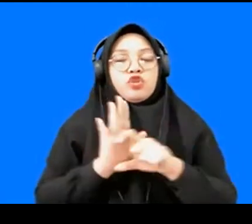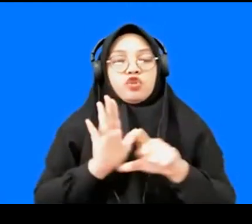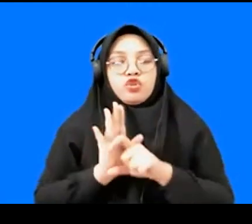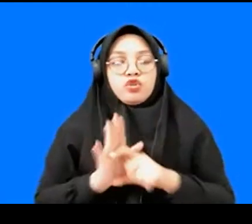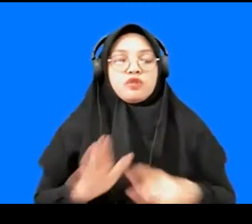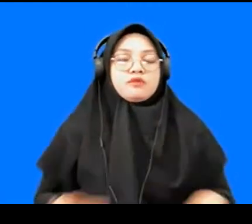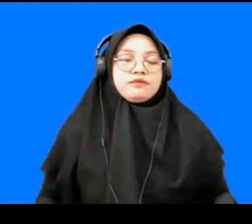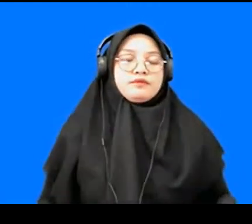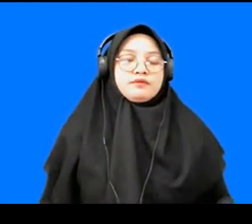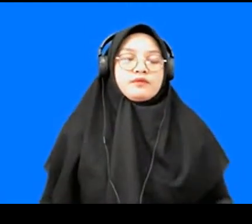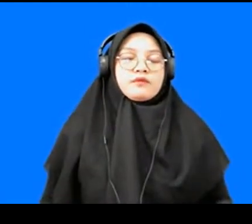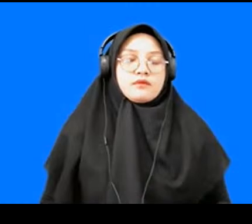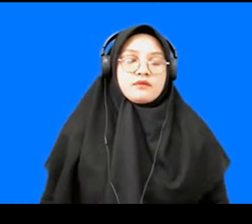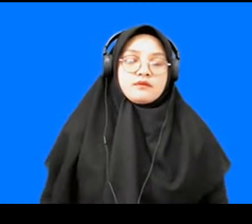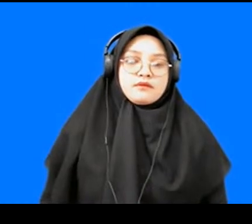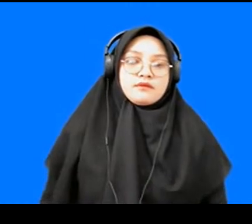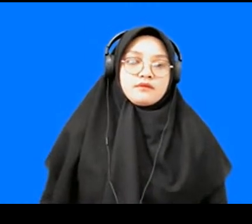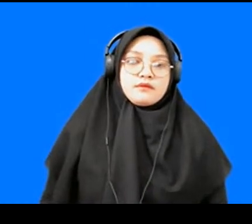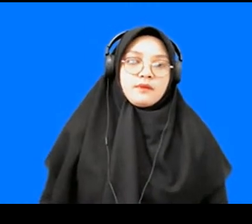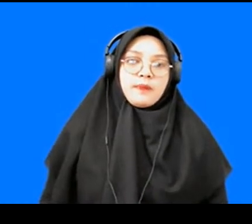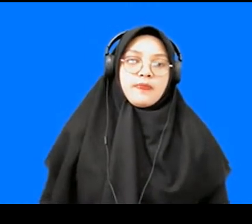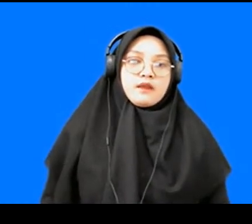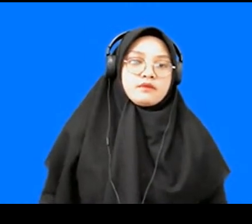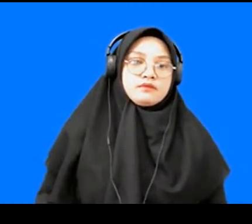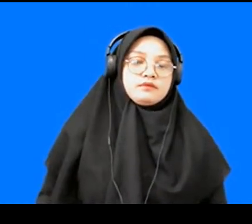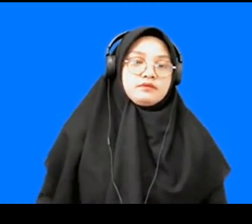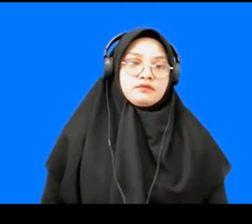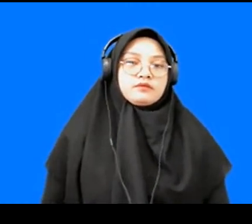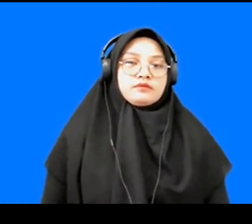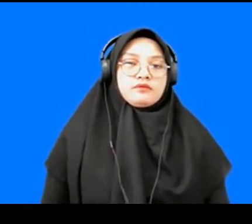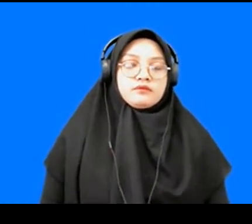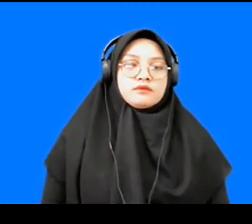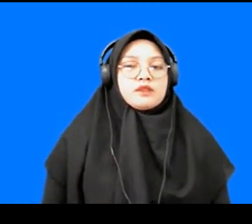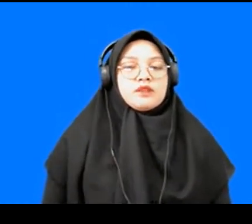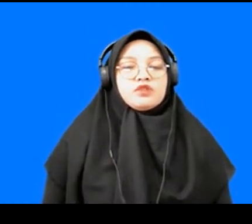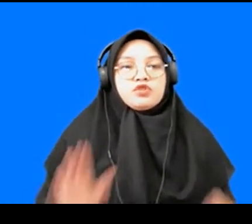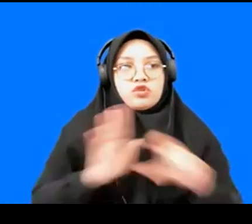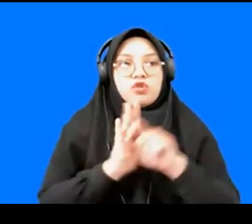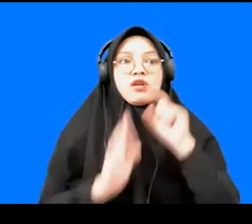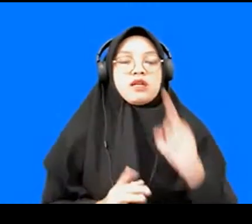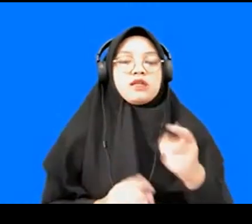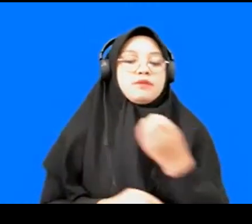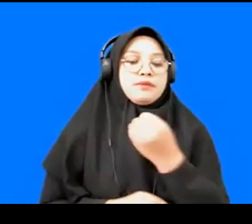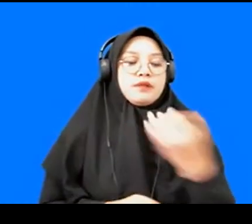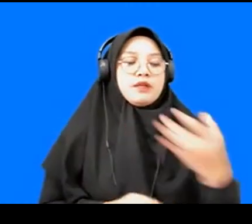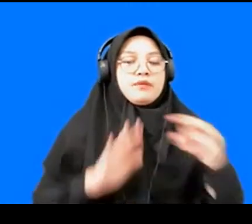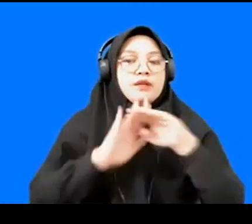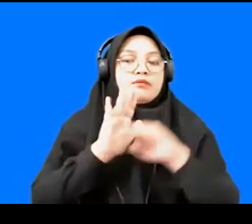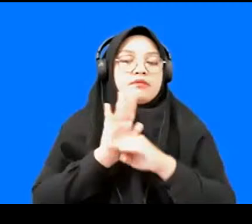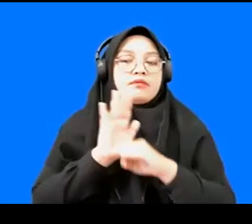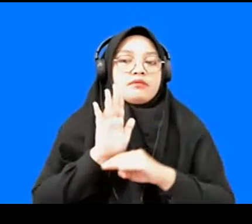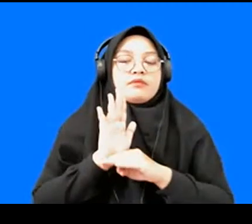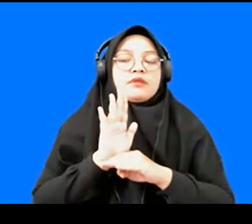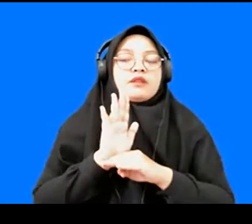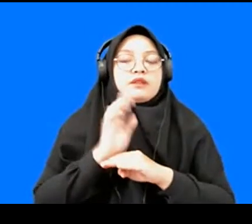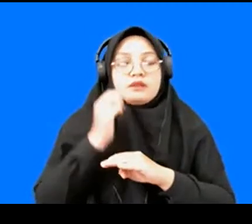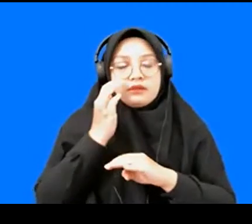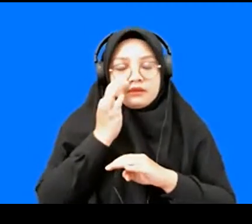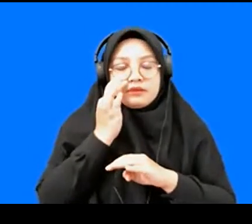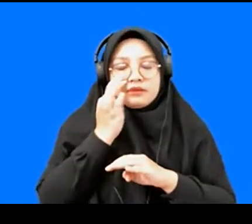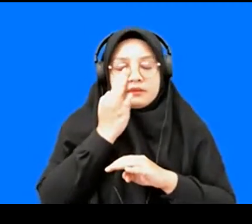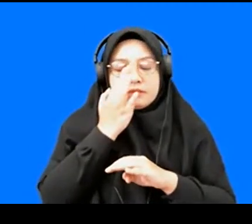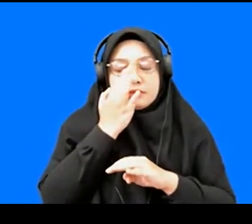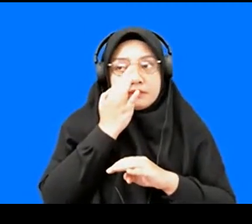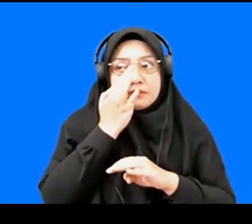debate at a times that still there is the deregulation imposed by Bretton Woods institutions and then subscribed